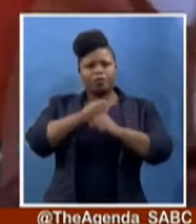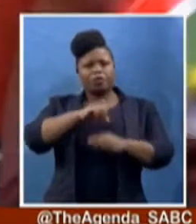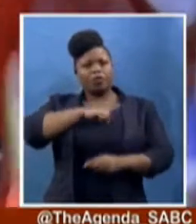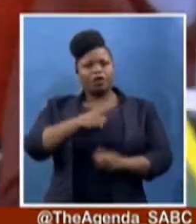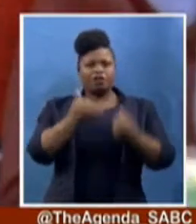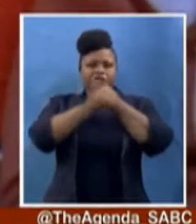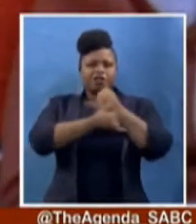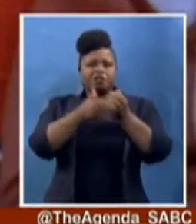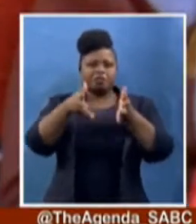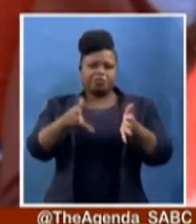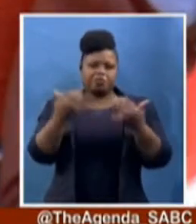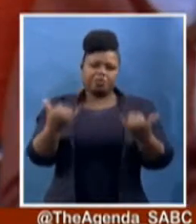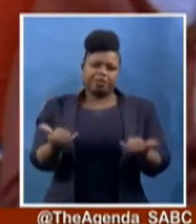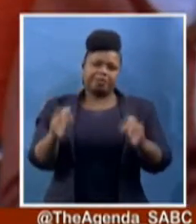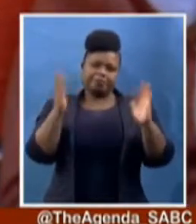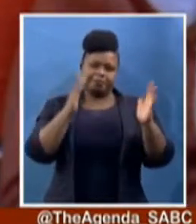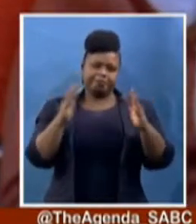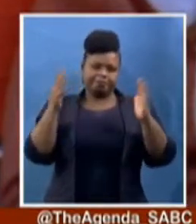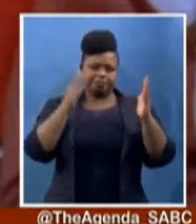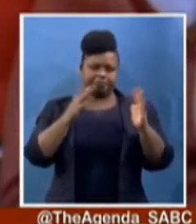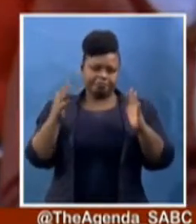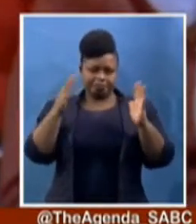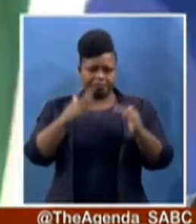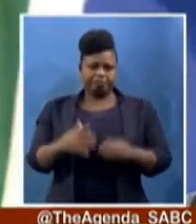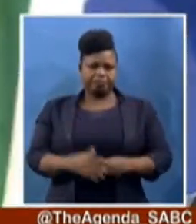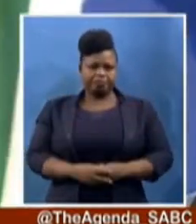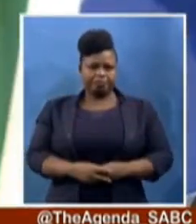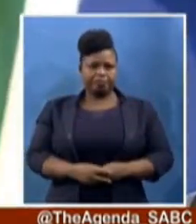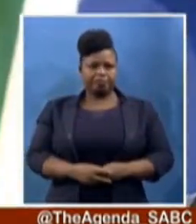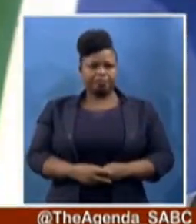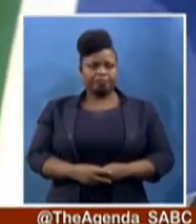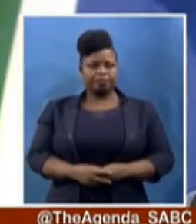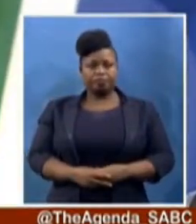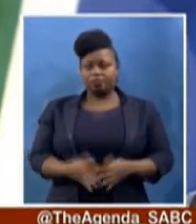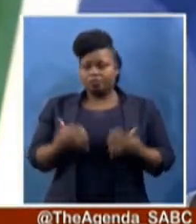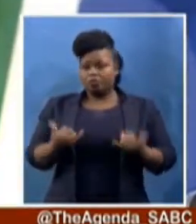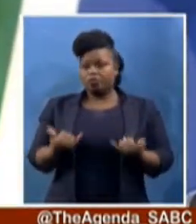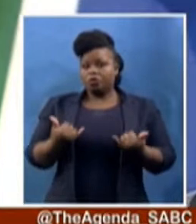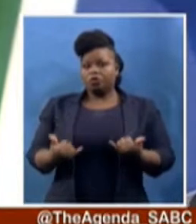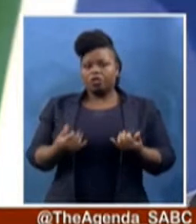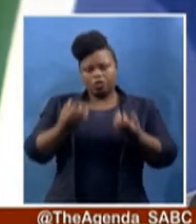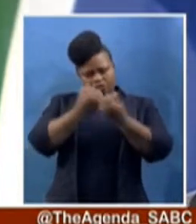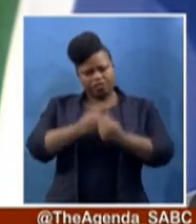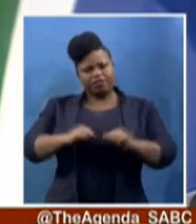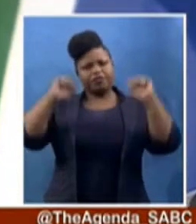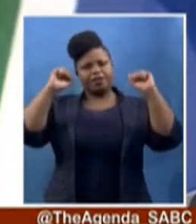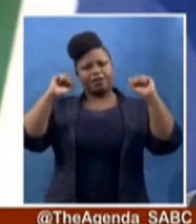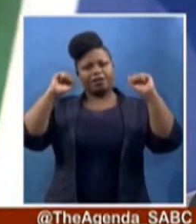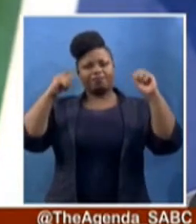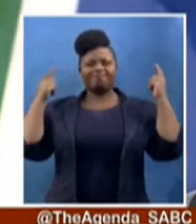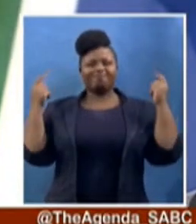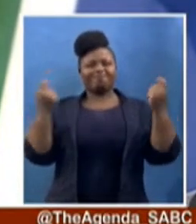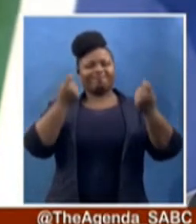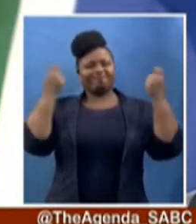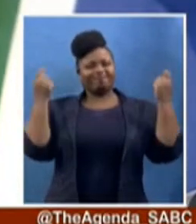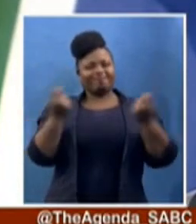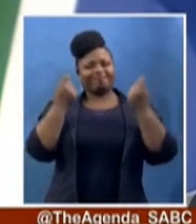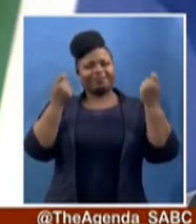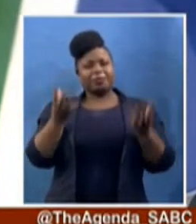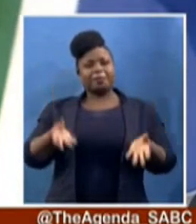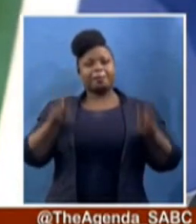The freedom that we enjoy today, that we celebrate on the 27th of